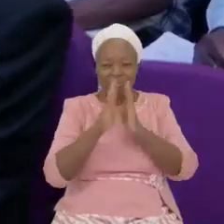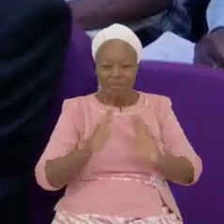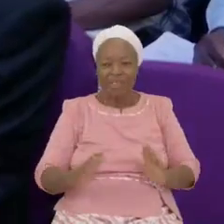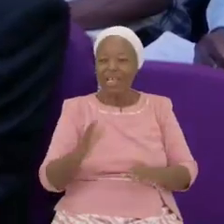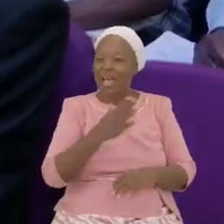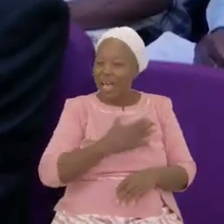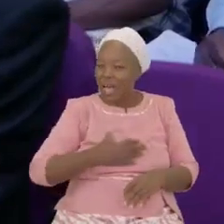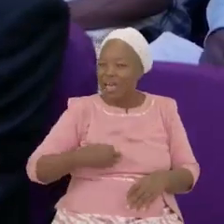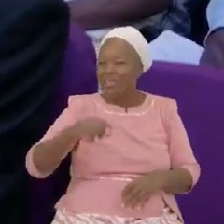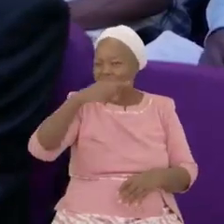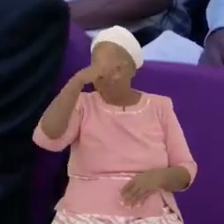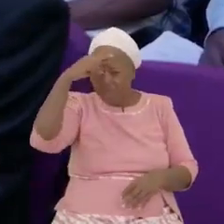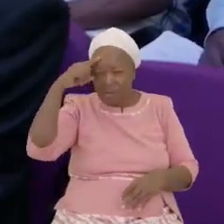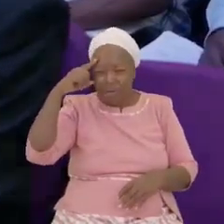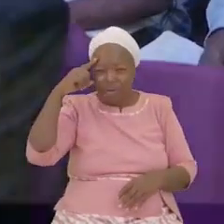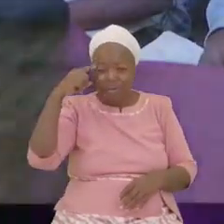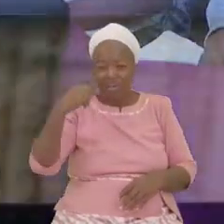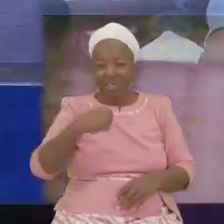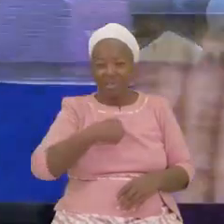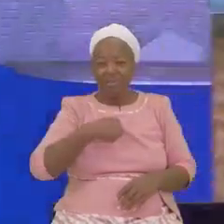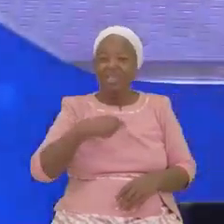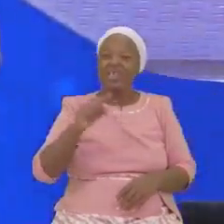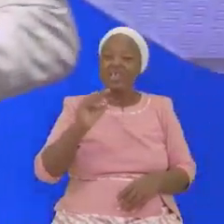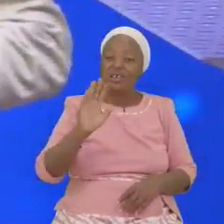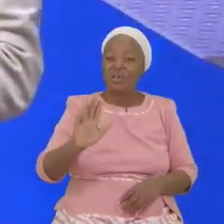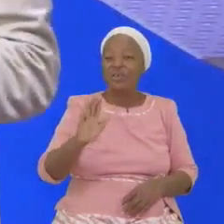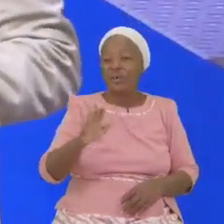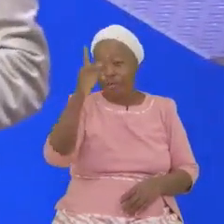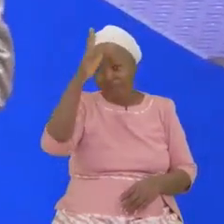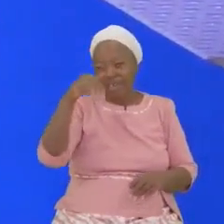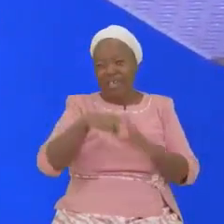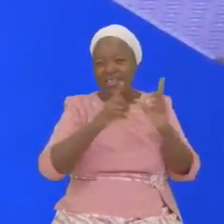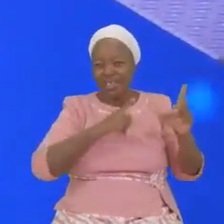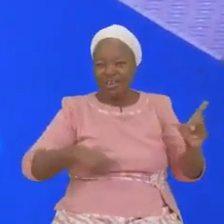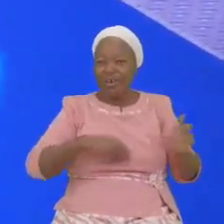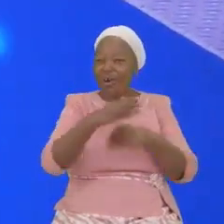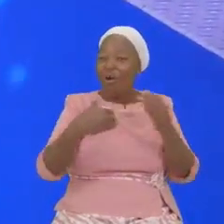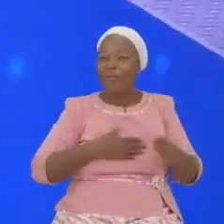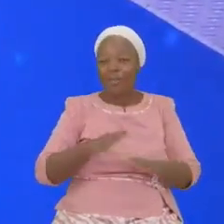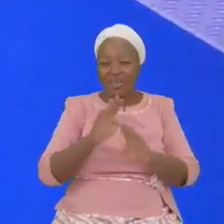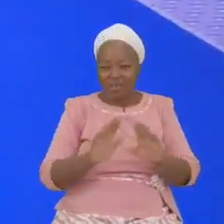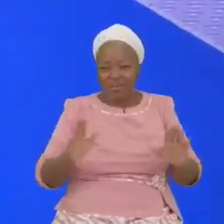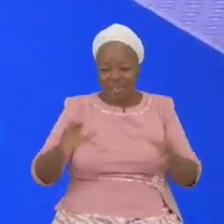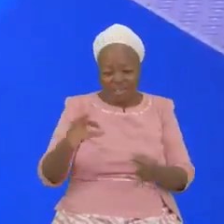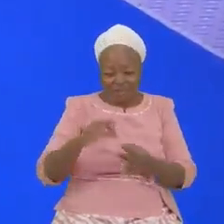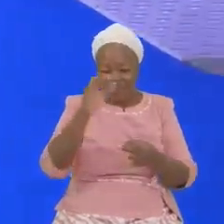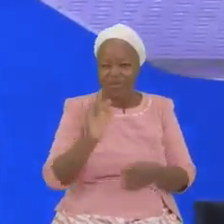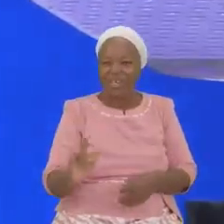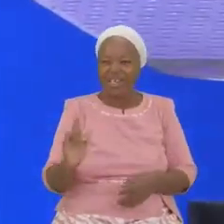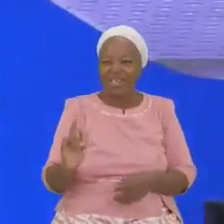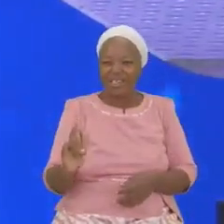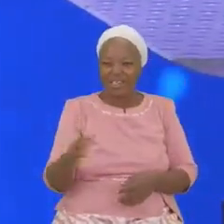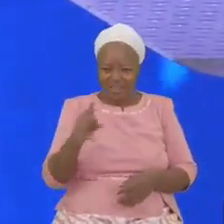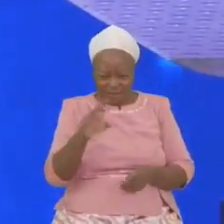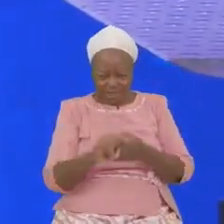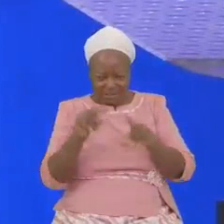And because I'm your father in the Lord, all my children, spiritually, the one